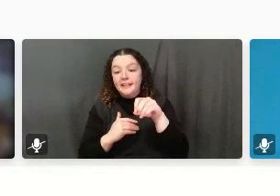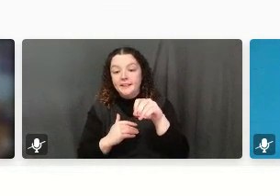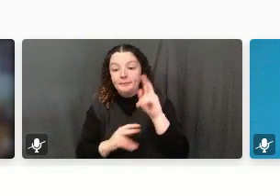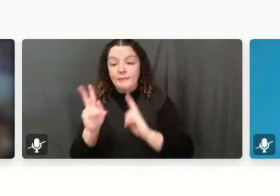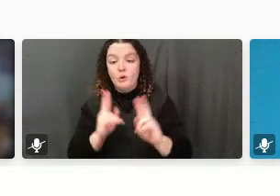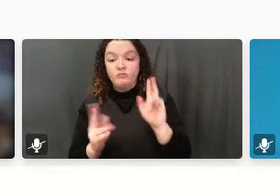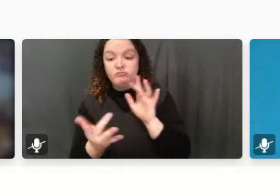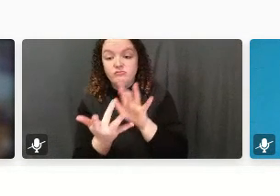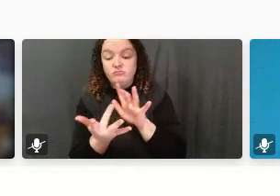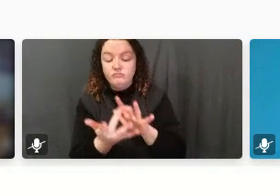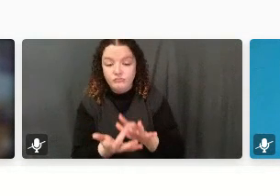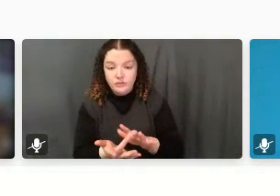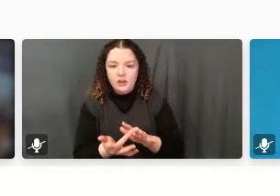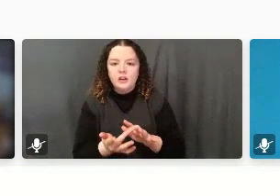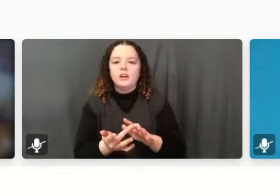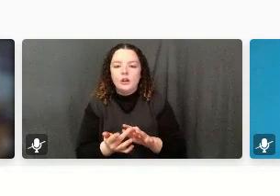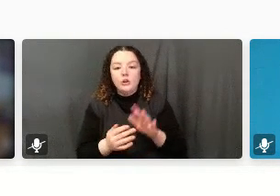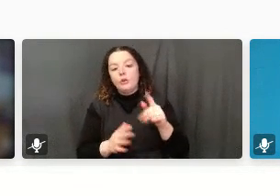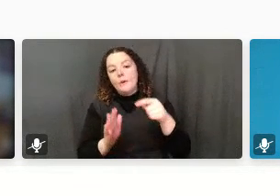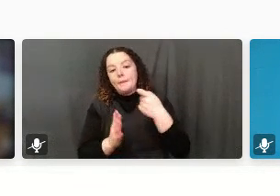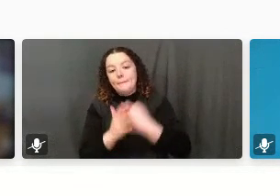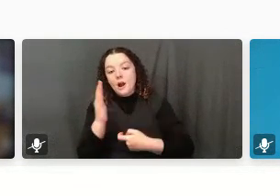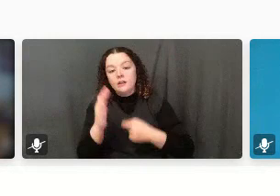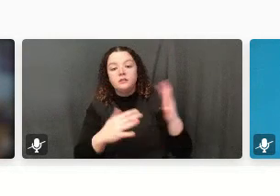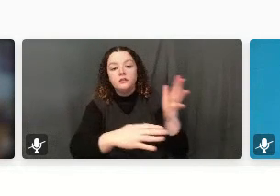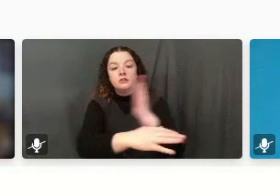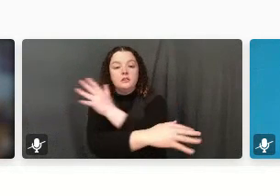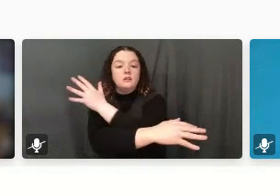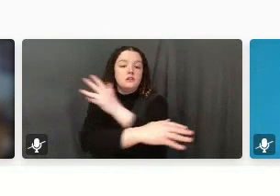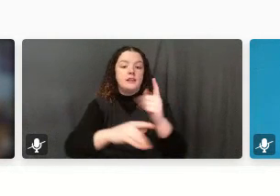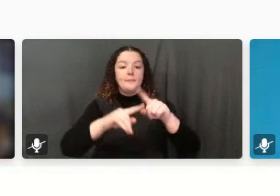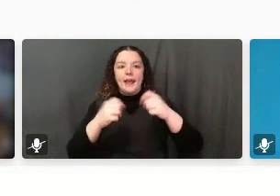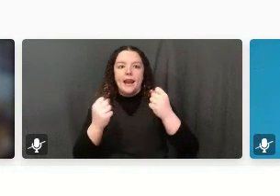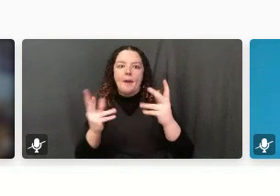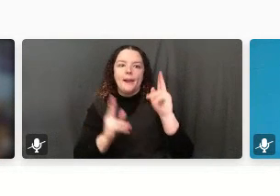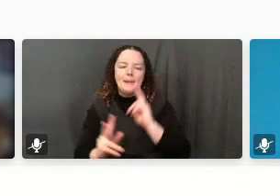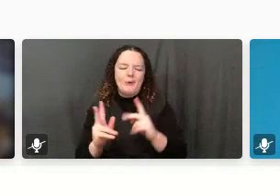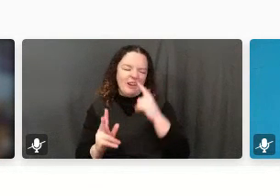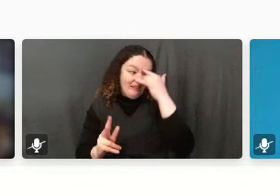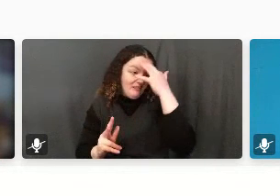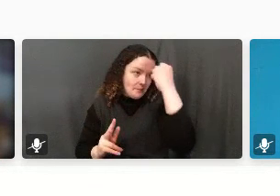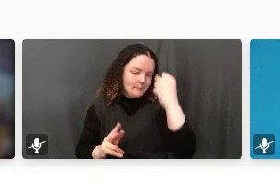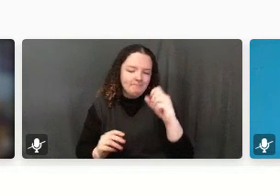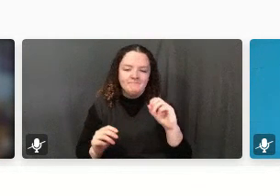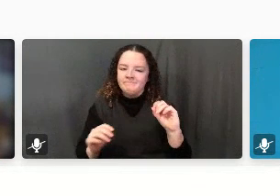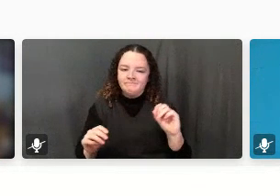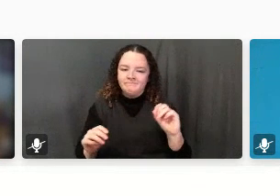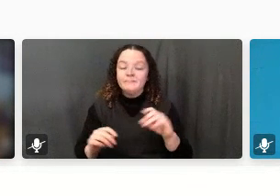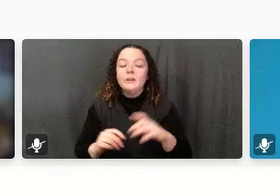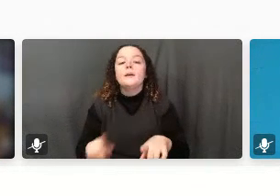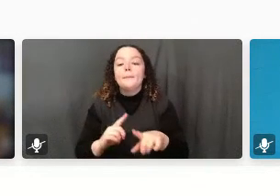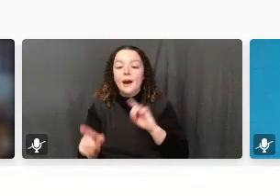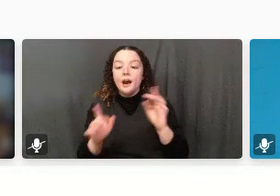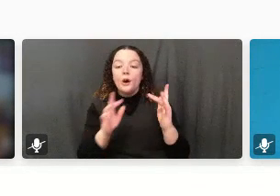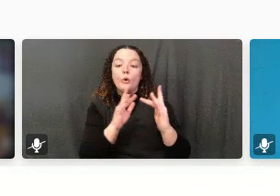pricing based upon how many contacts you do have in Nutshell. I don't have the price memorized in my head, but you can go to our website and in the drop